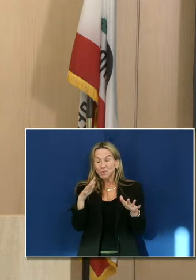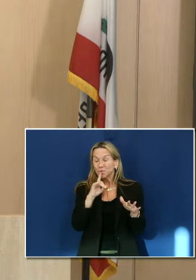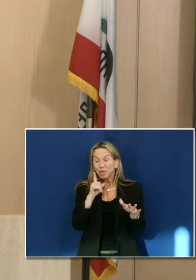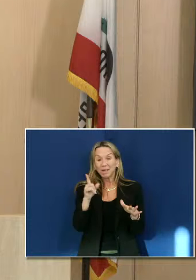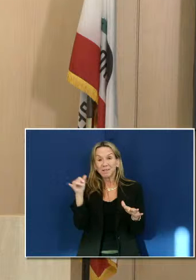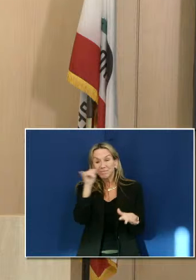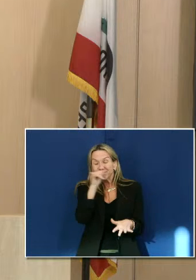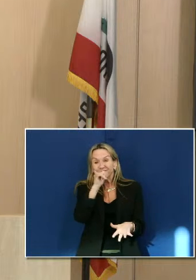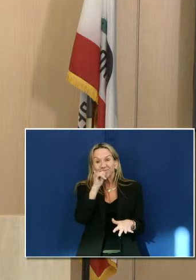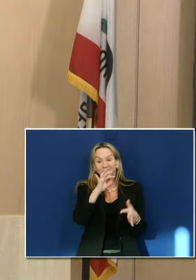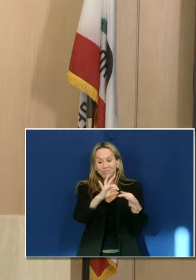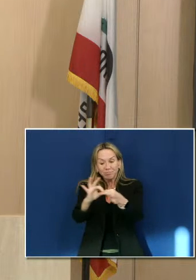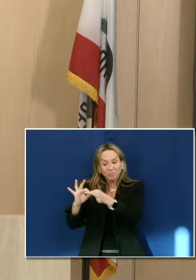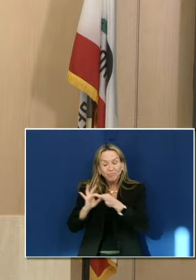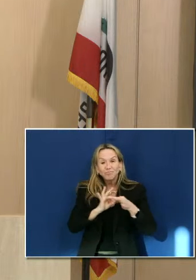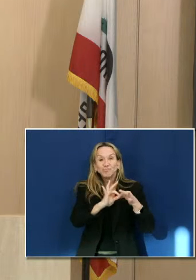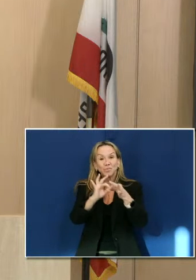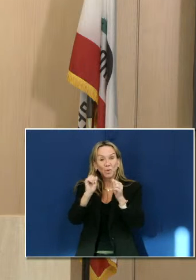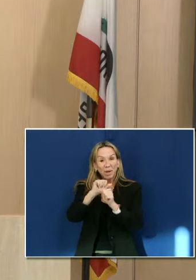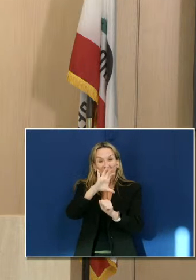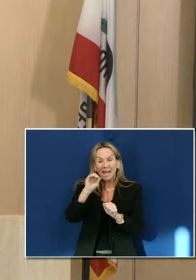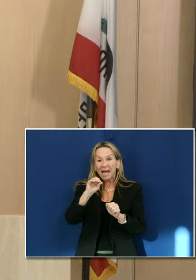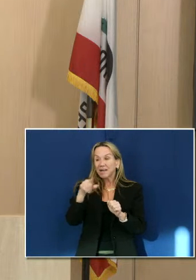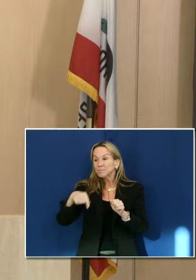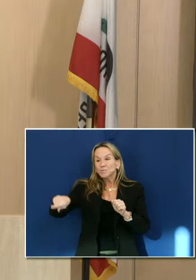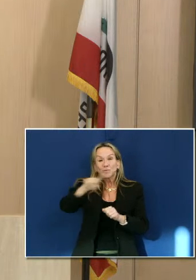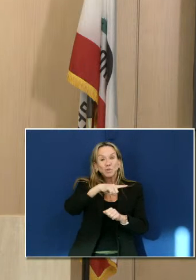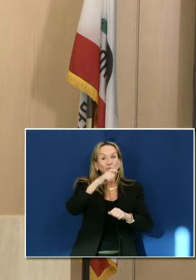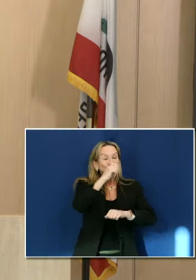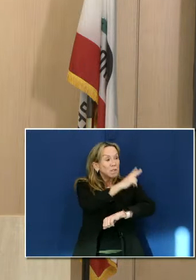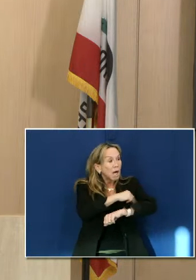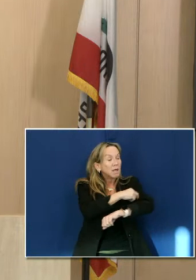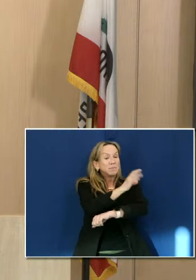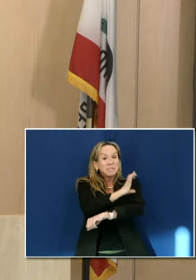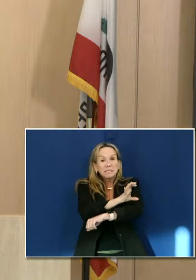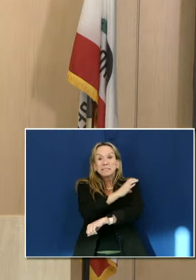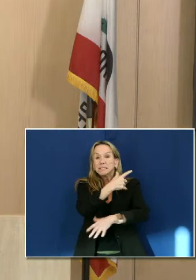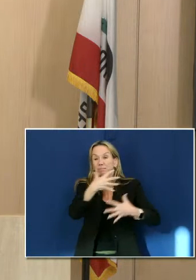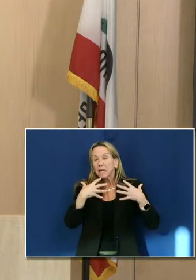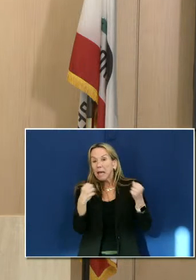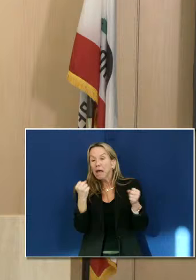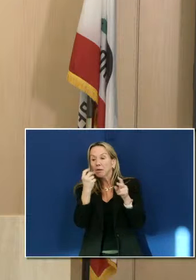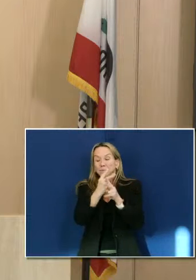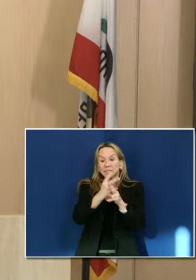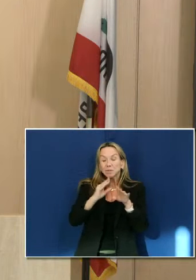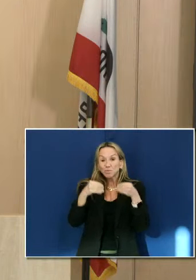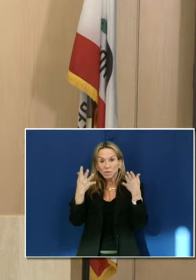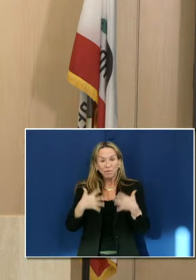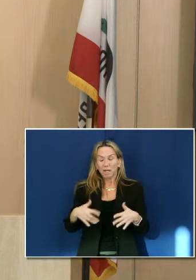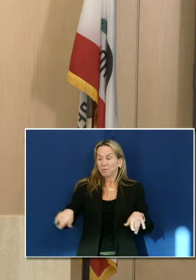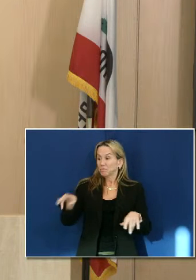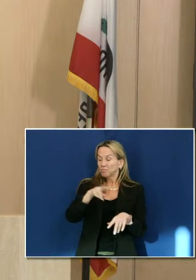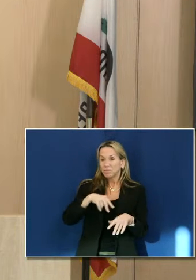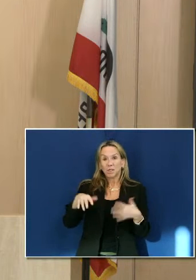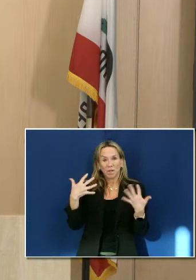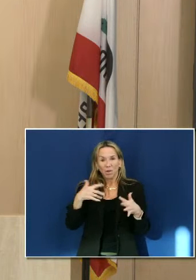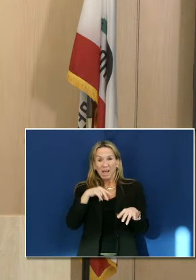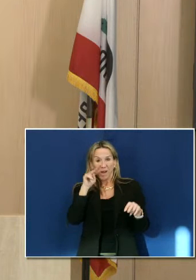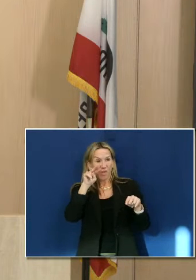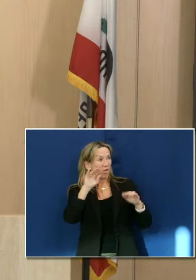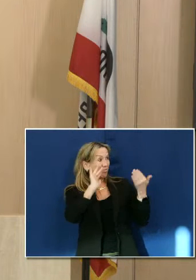the county and our local healthcare providers, significant, best in class, truly, as we look around the country at